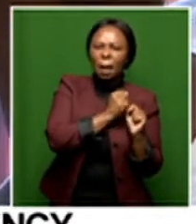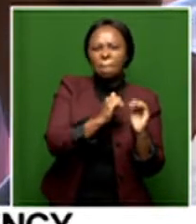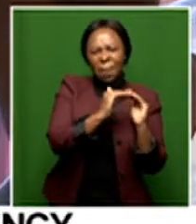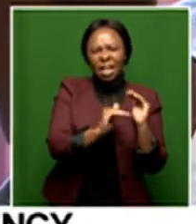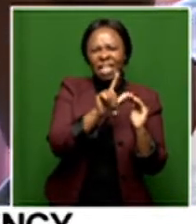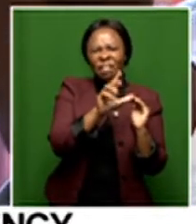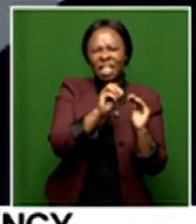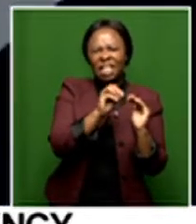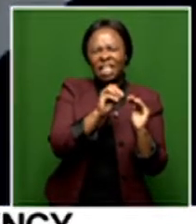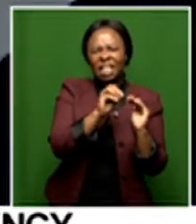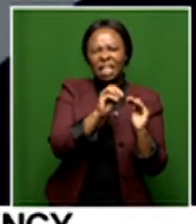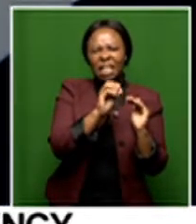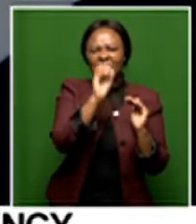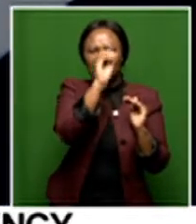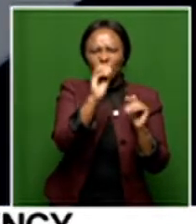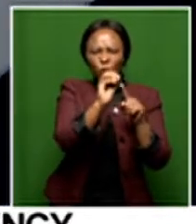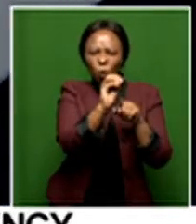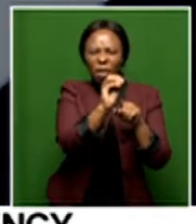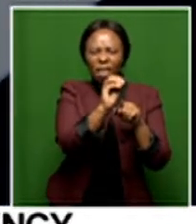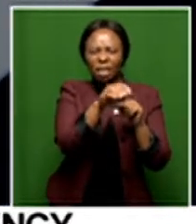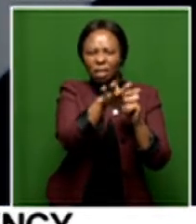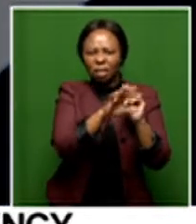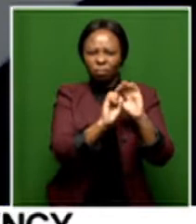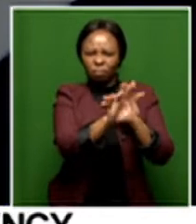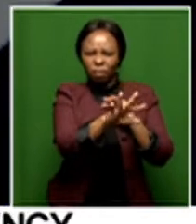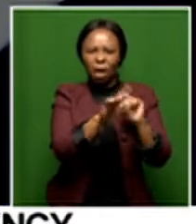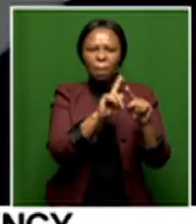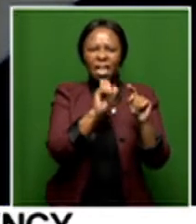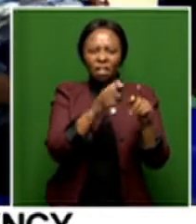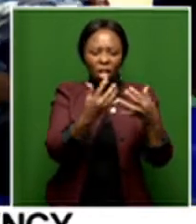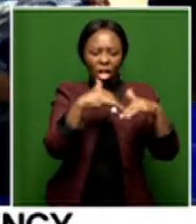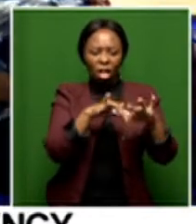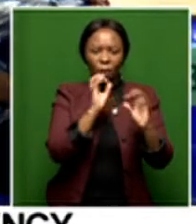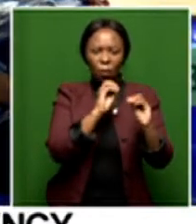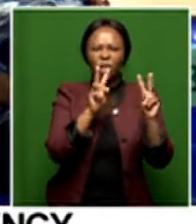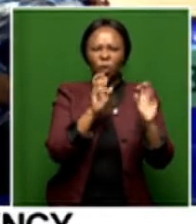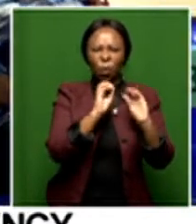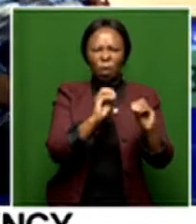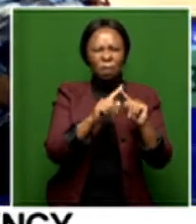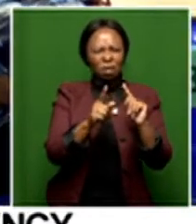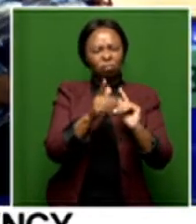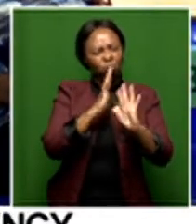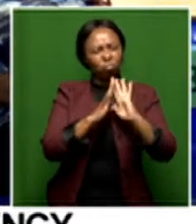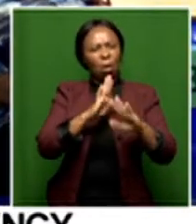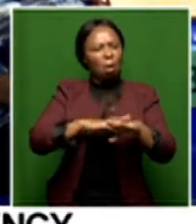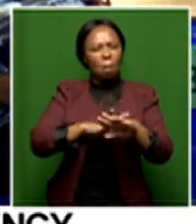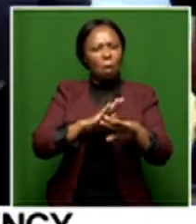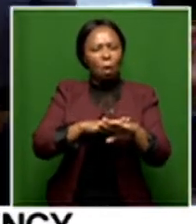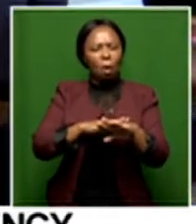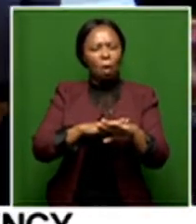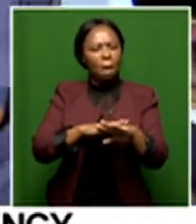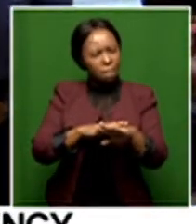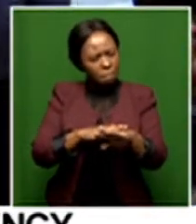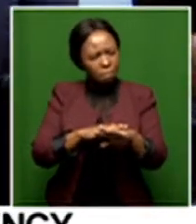but apparently if it's undiluted, that is not an issue. Perhaps you want to talk to us about that, and is that a problem